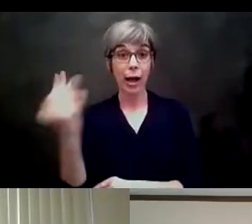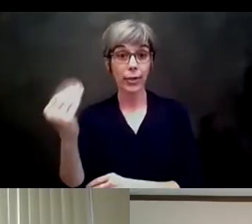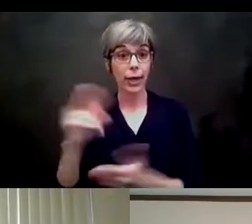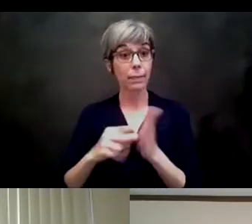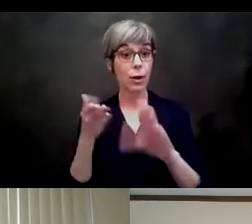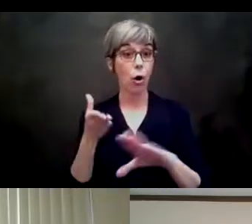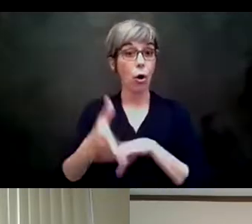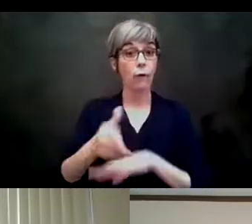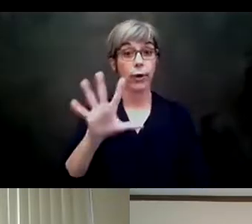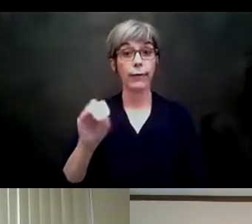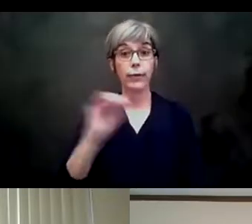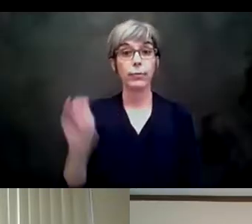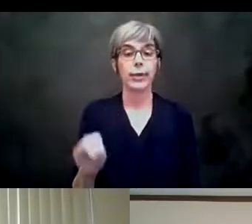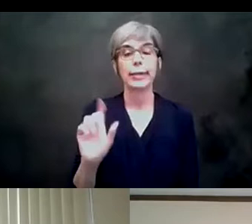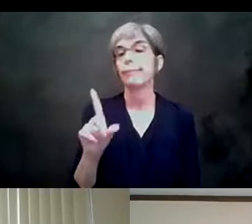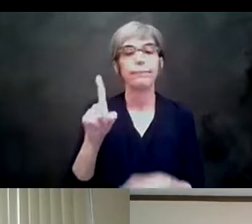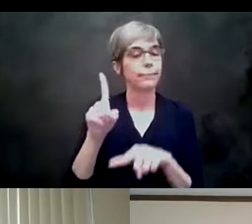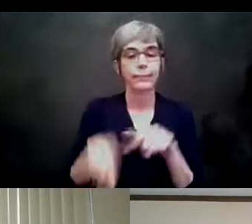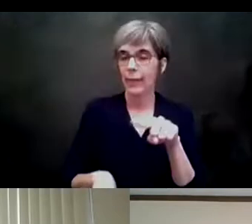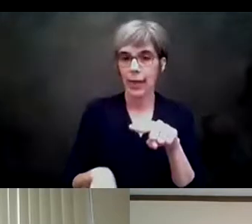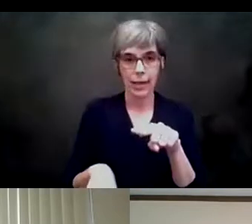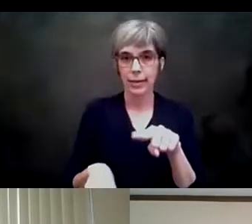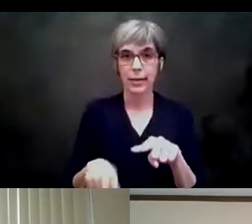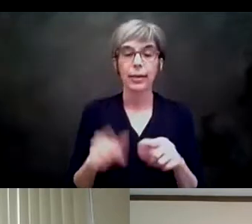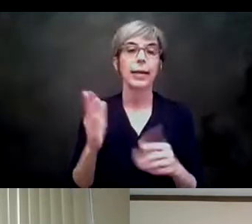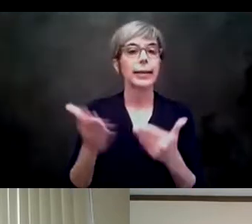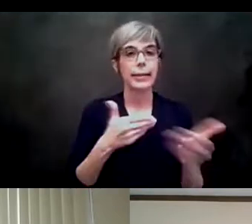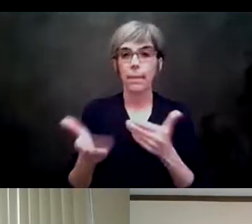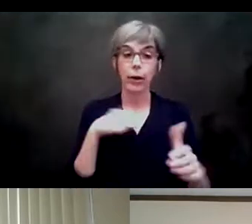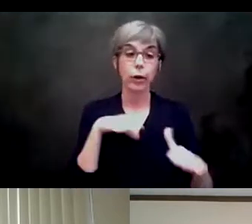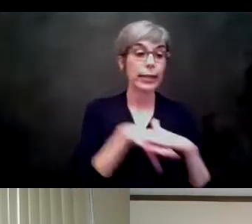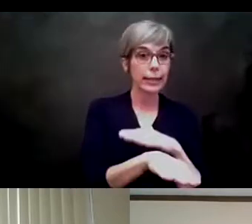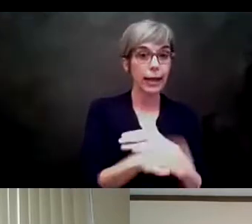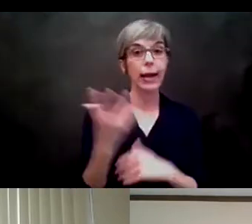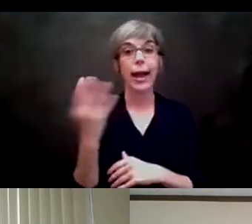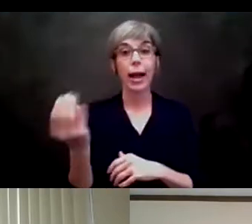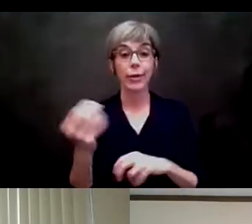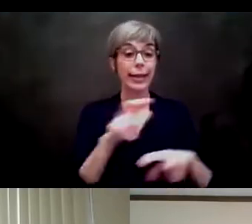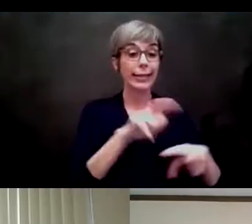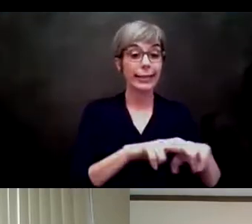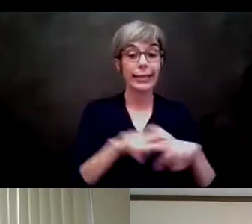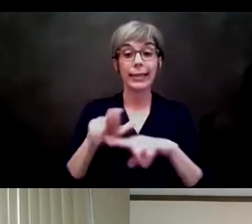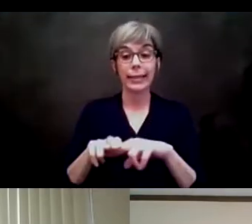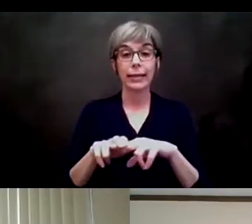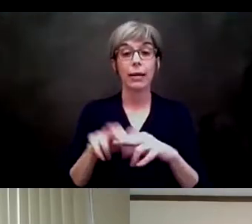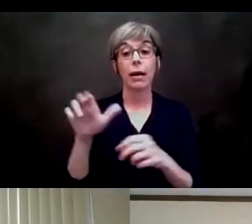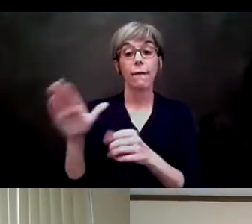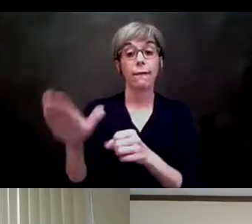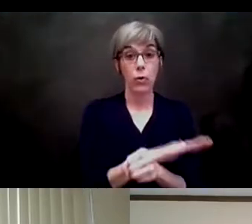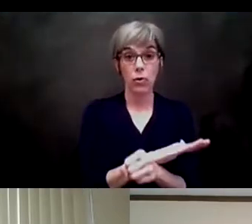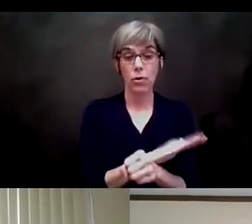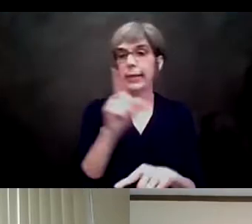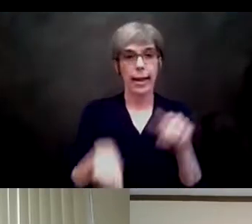of a restaurant above the 50% of rated capacity restriction. Indoor and outdoor seating as a total must not